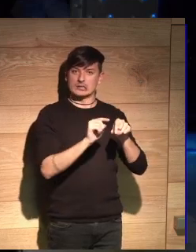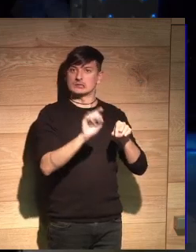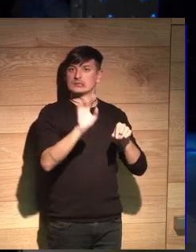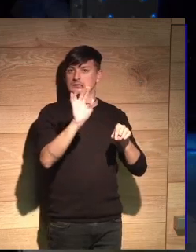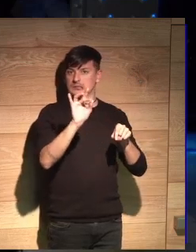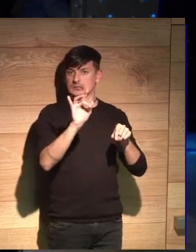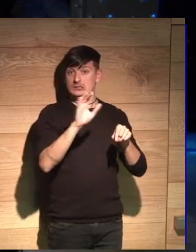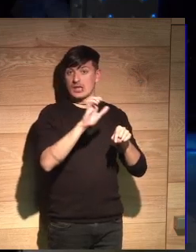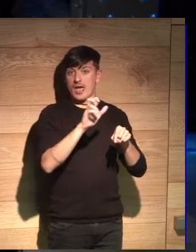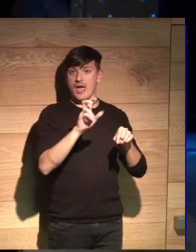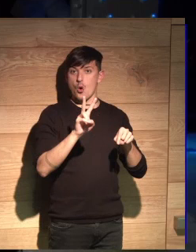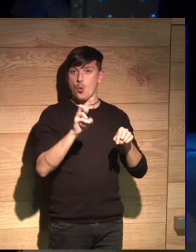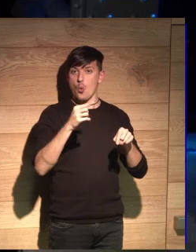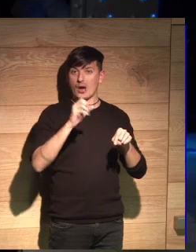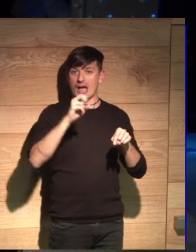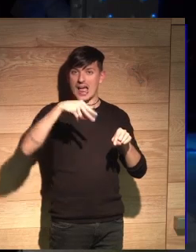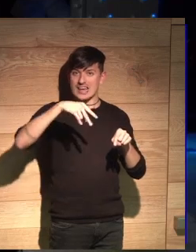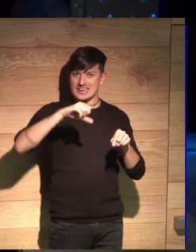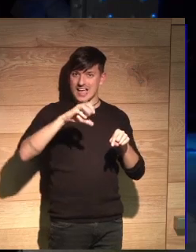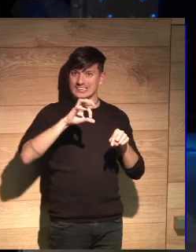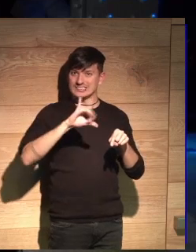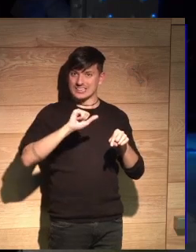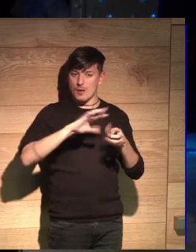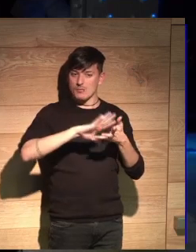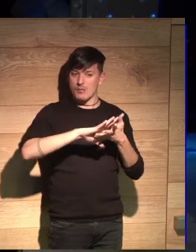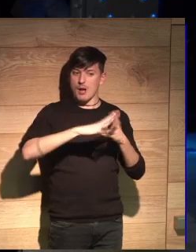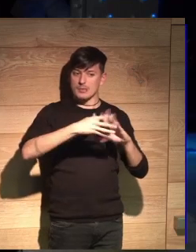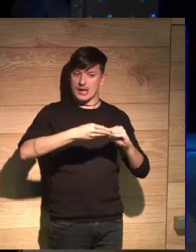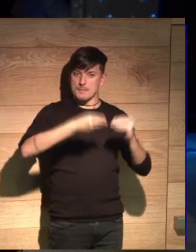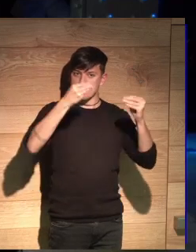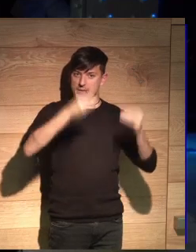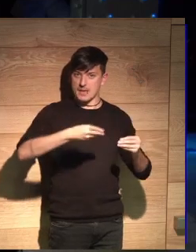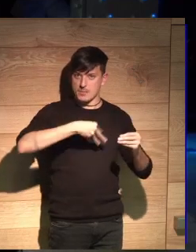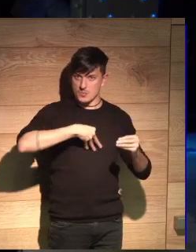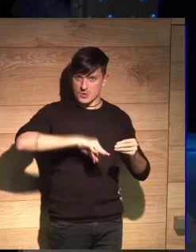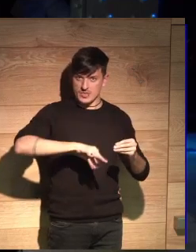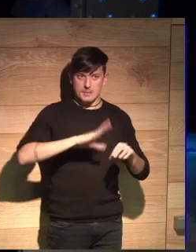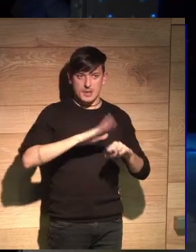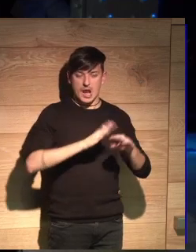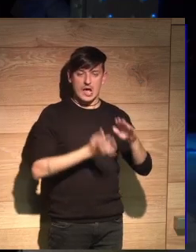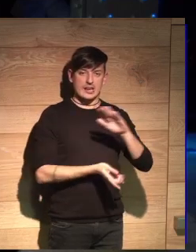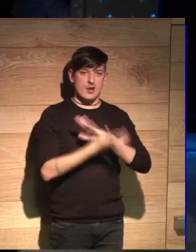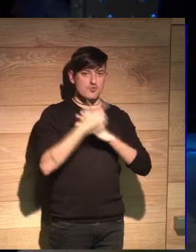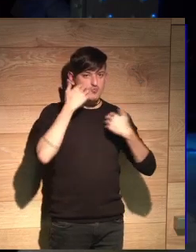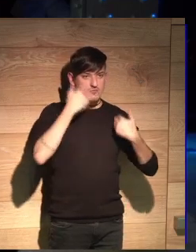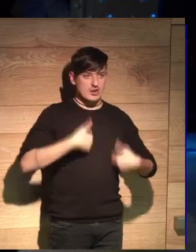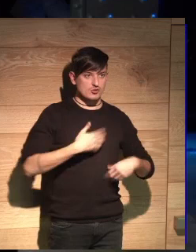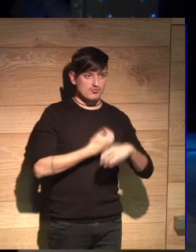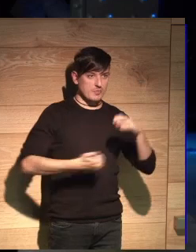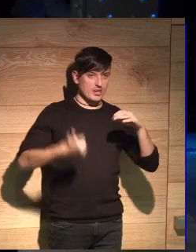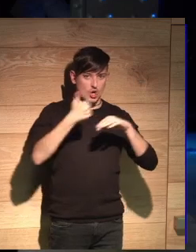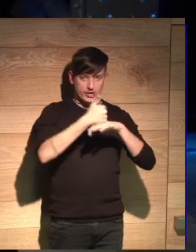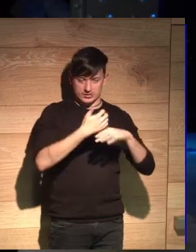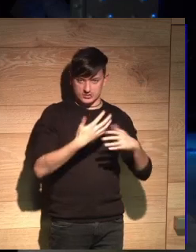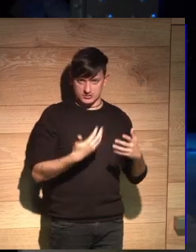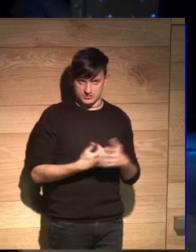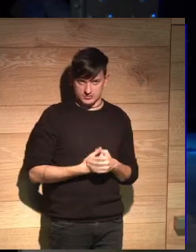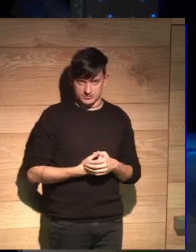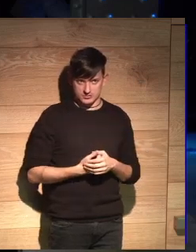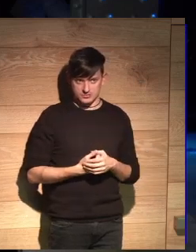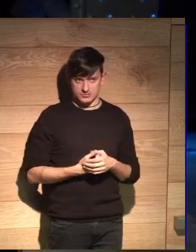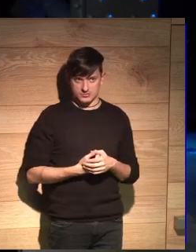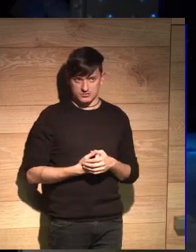socialist country, progressive eugenics should be practiced in order to produce higher human beings.